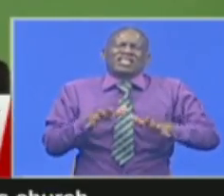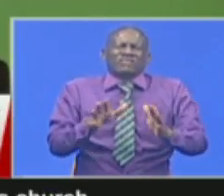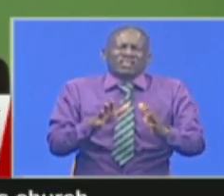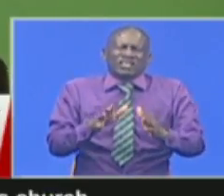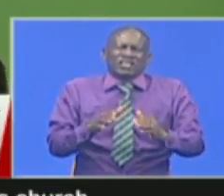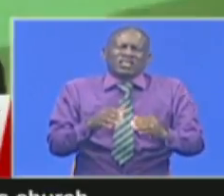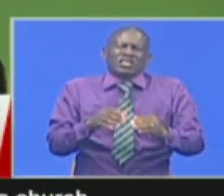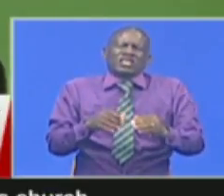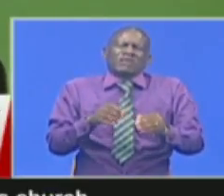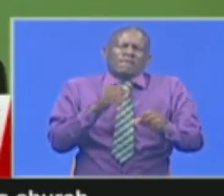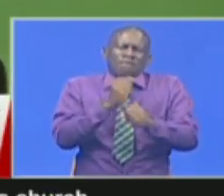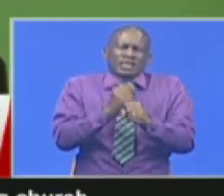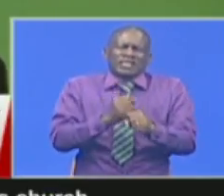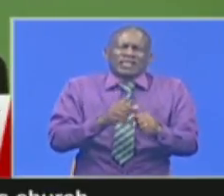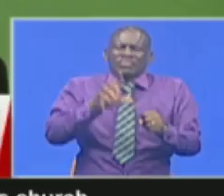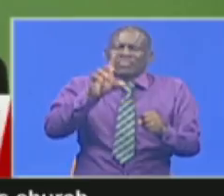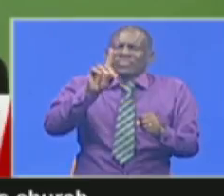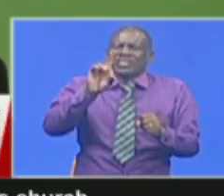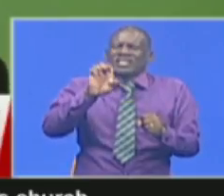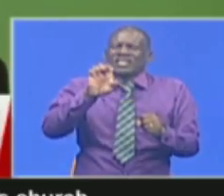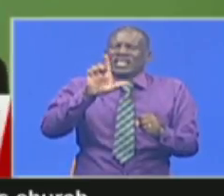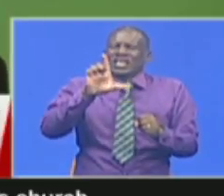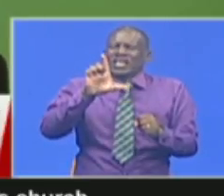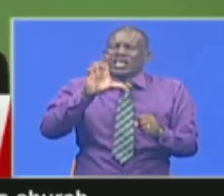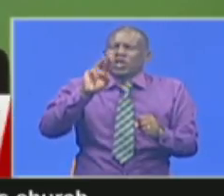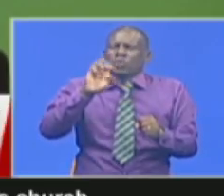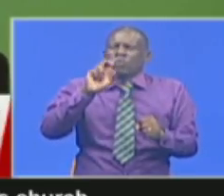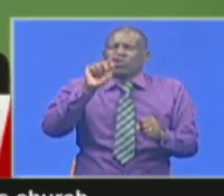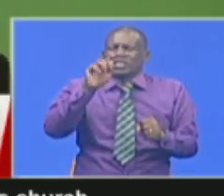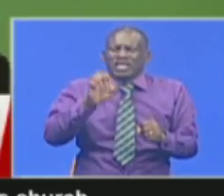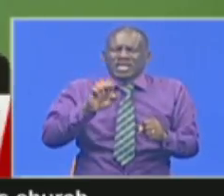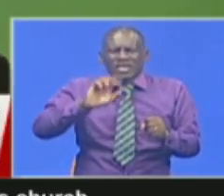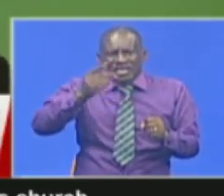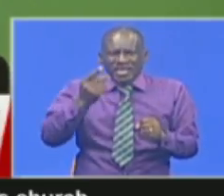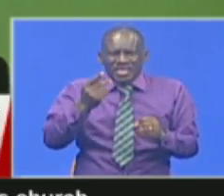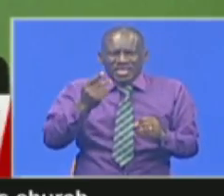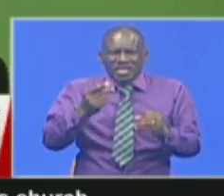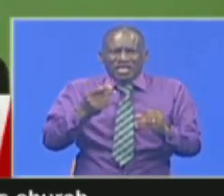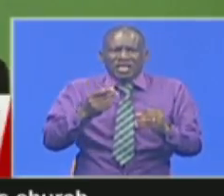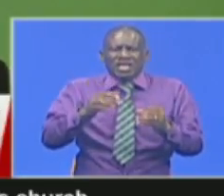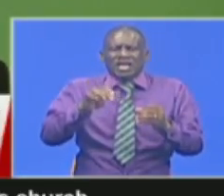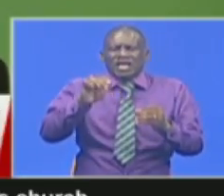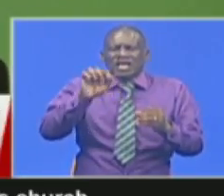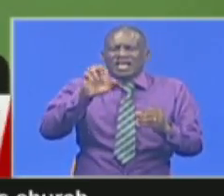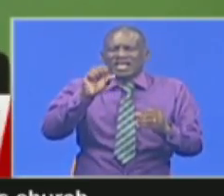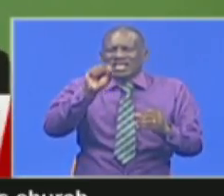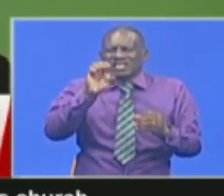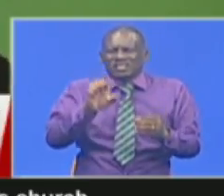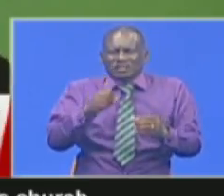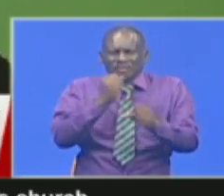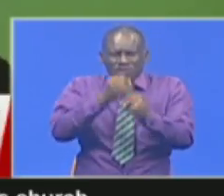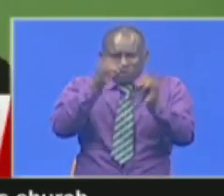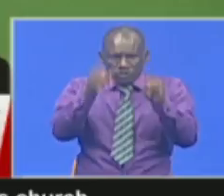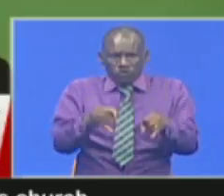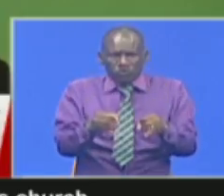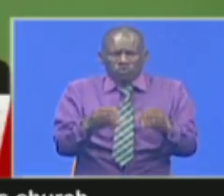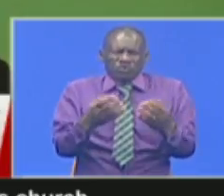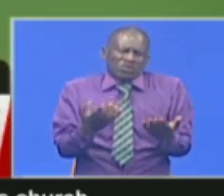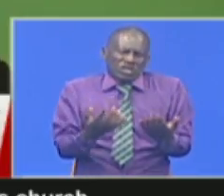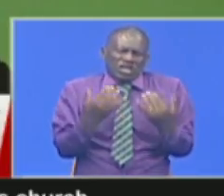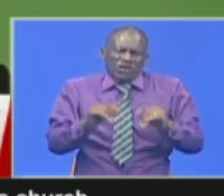in Murang'a County undetermined, thereby, as we heard earlier, leaving in limbo